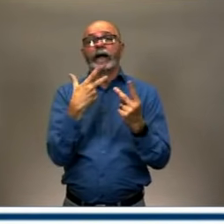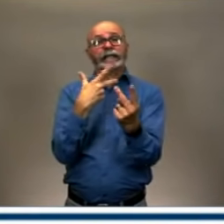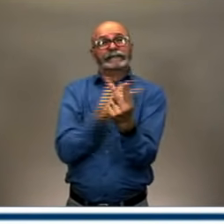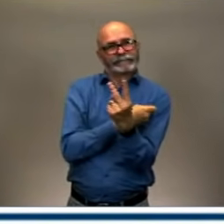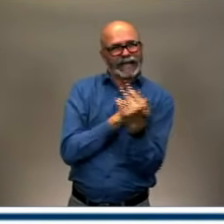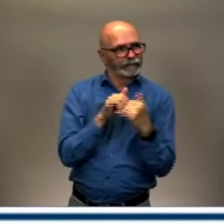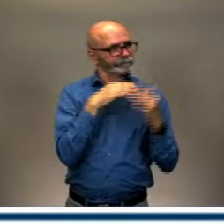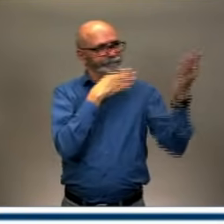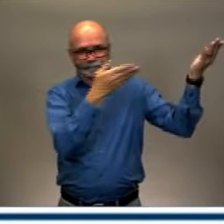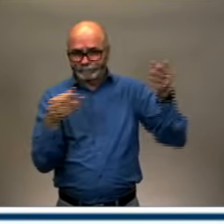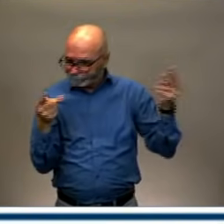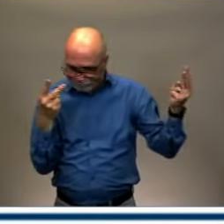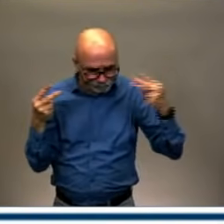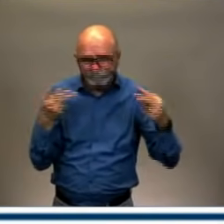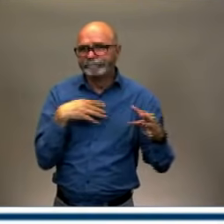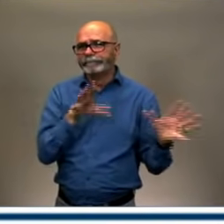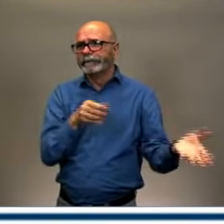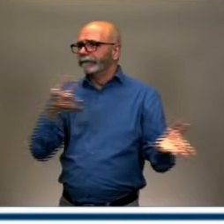And I'm really